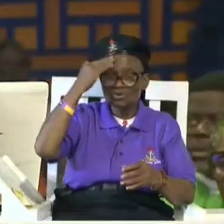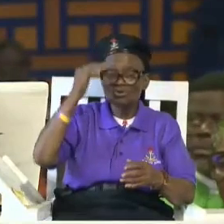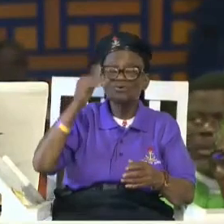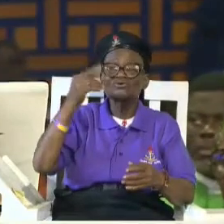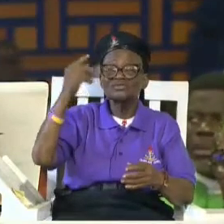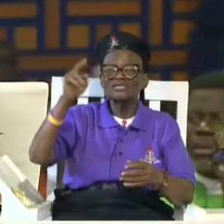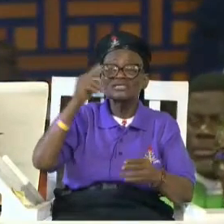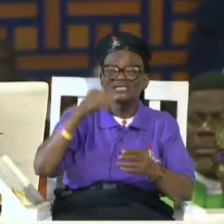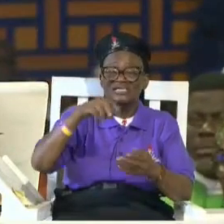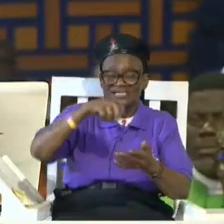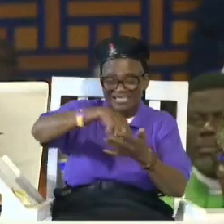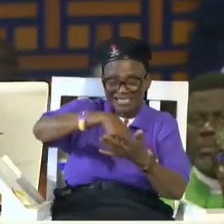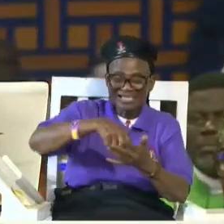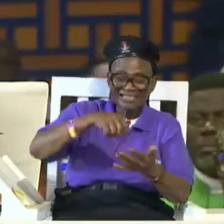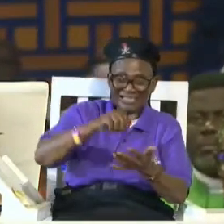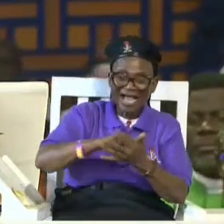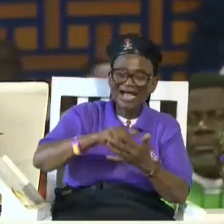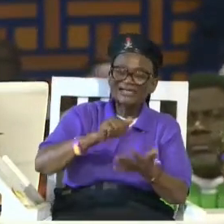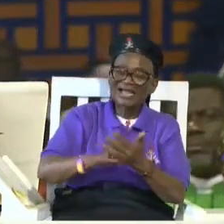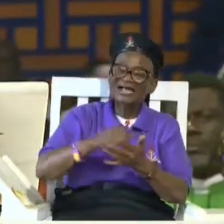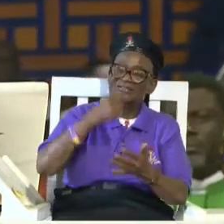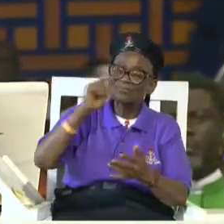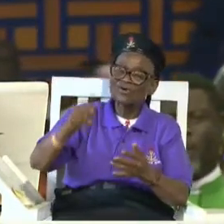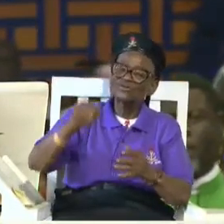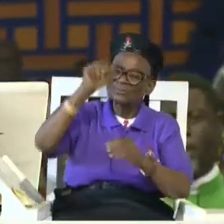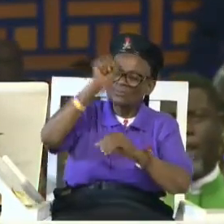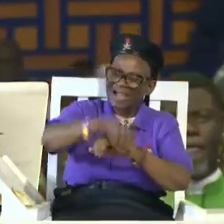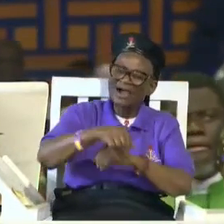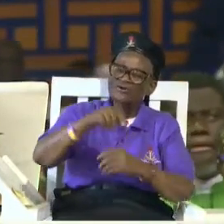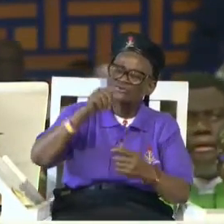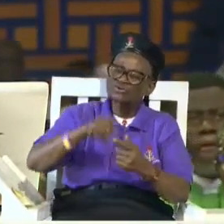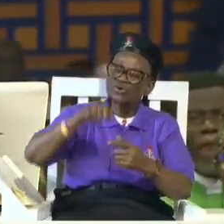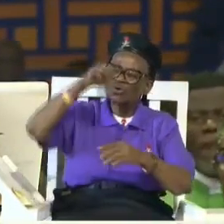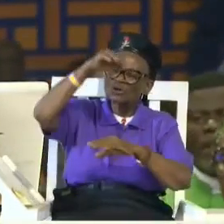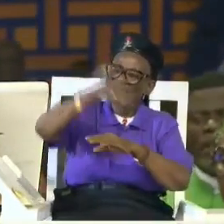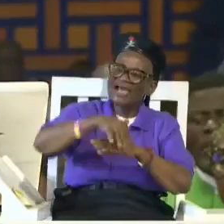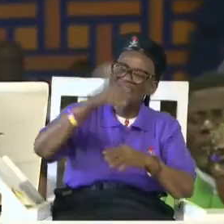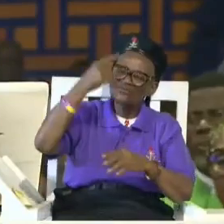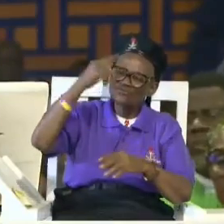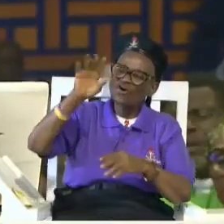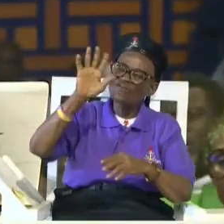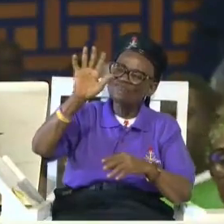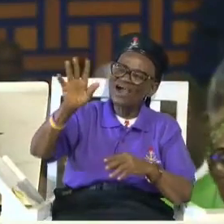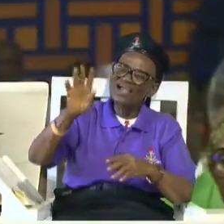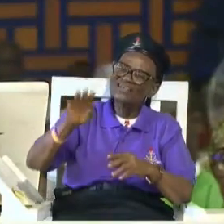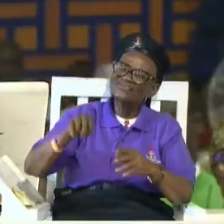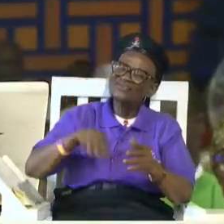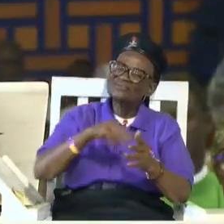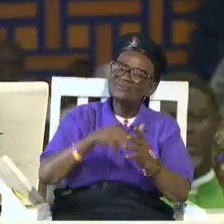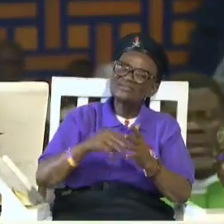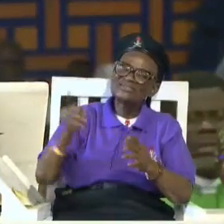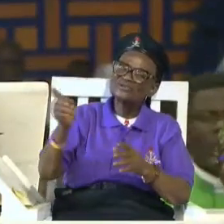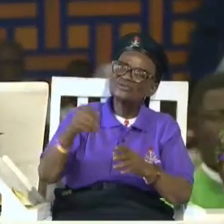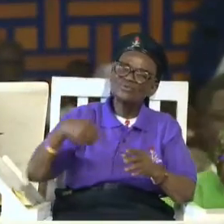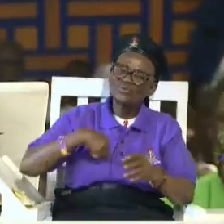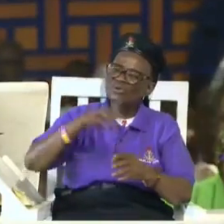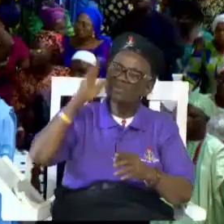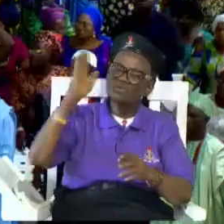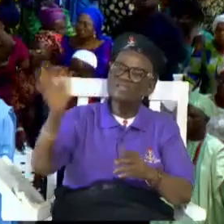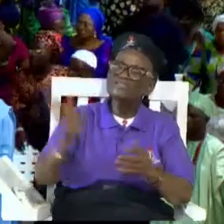bow tonight. For 5 minutes, we will sing that song like warriors.